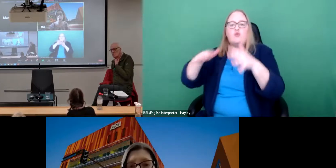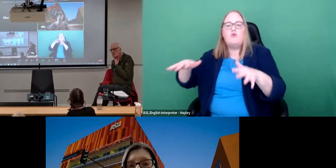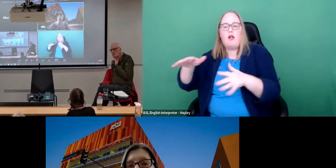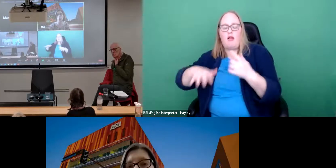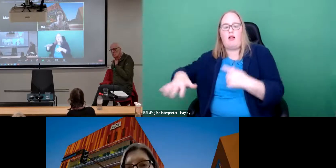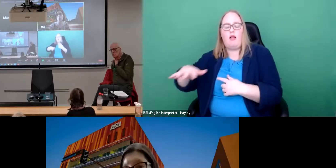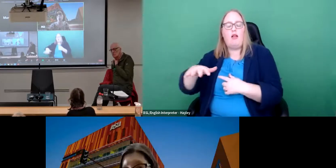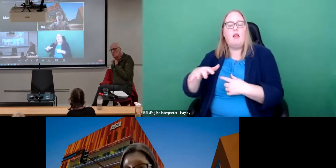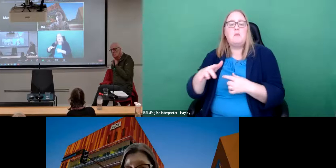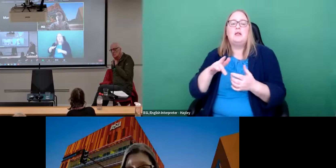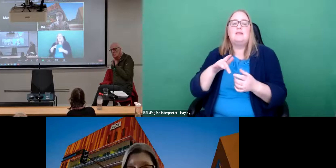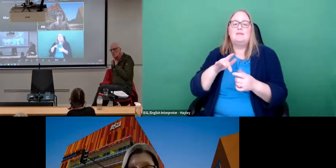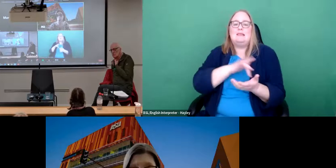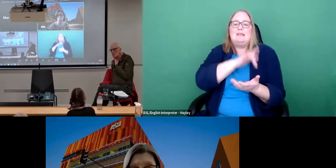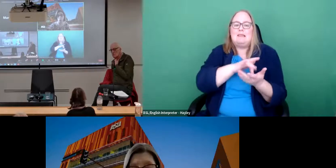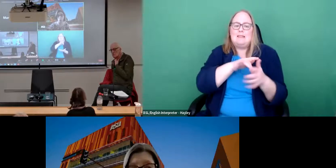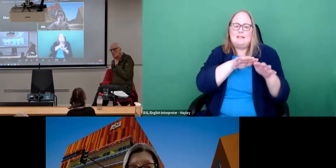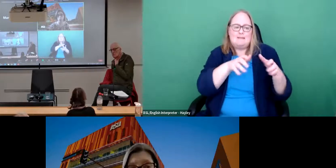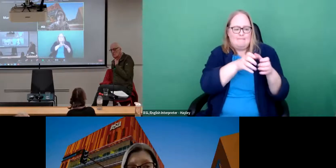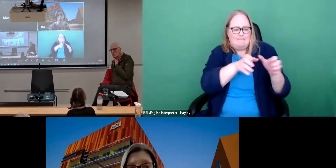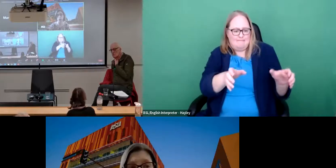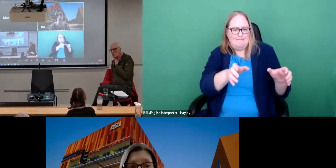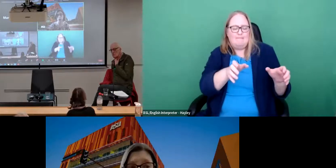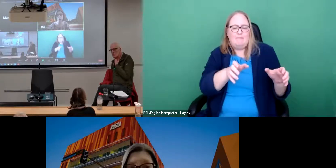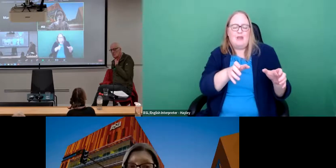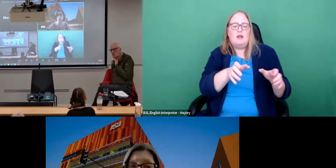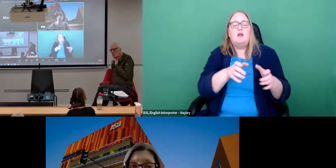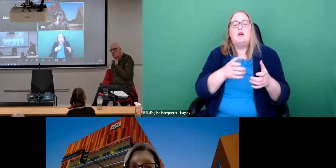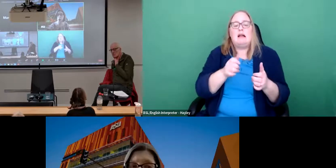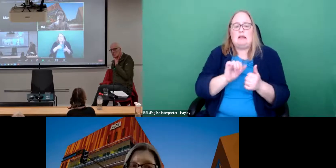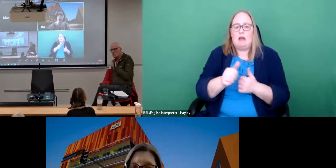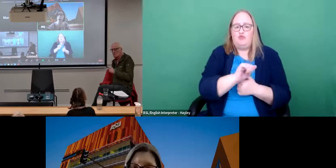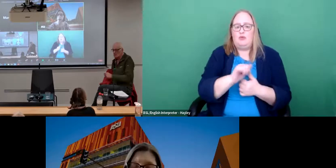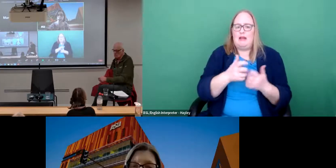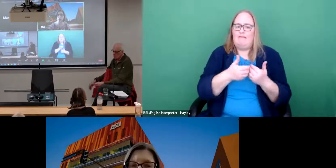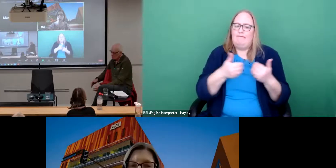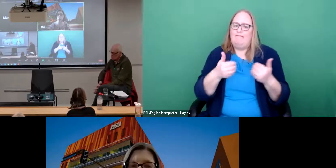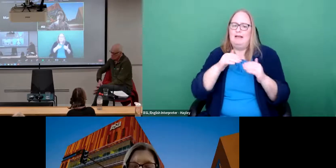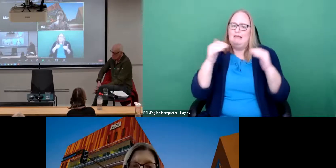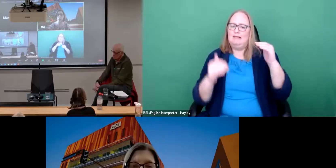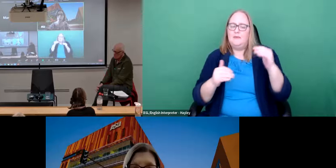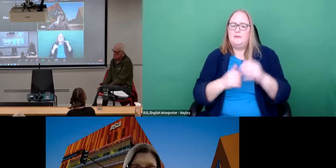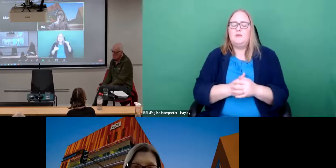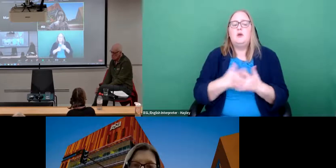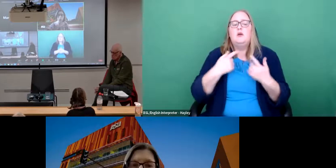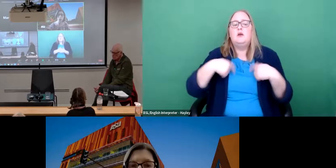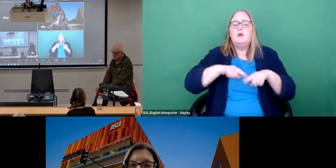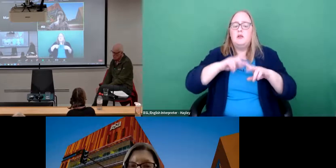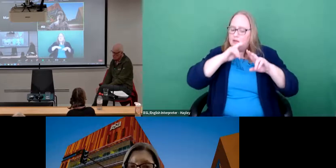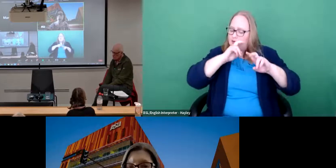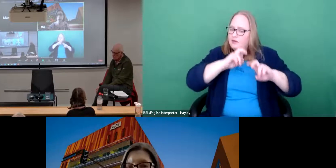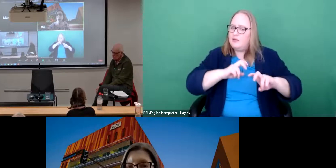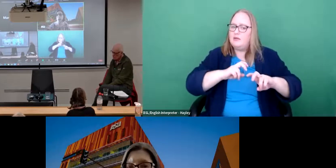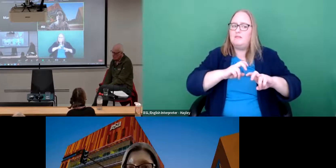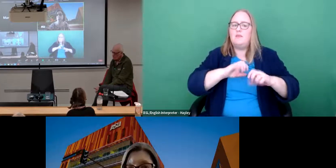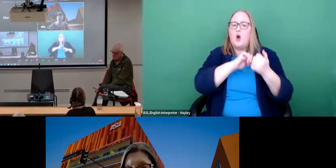level. My colleague Carolyn Tolbert and I have done research showing that nationally, poverty of